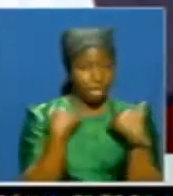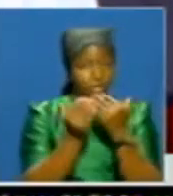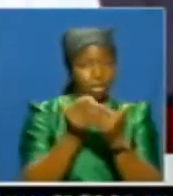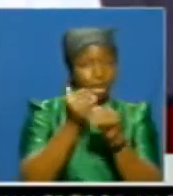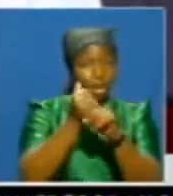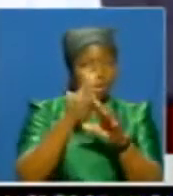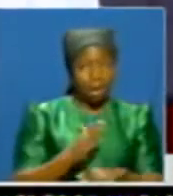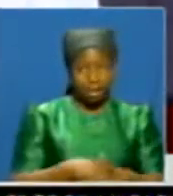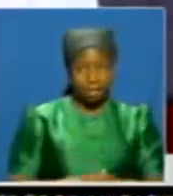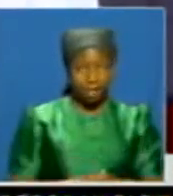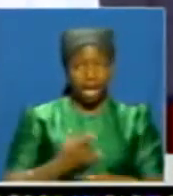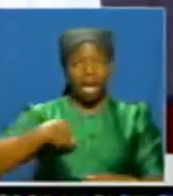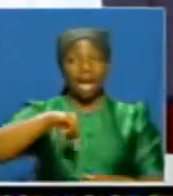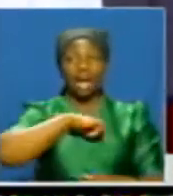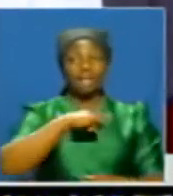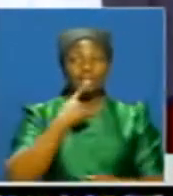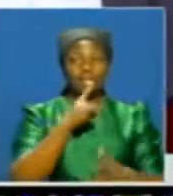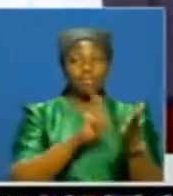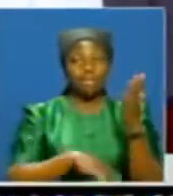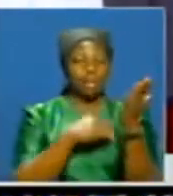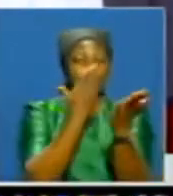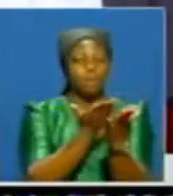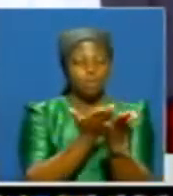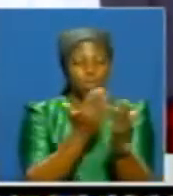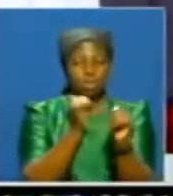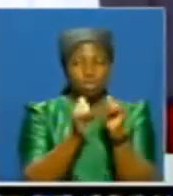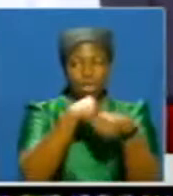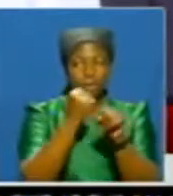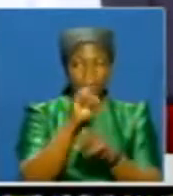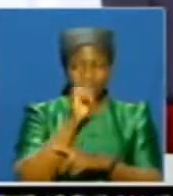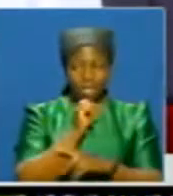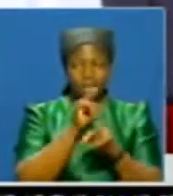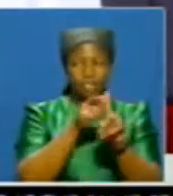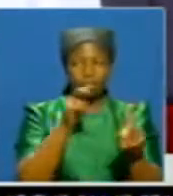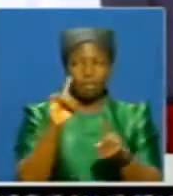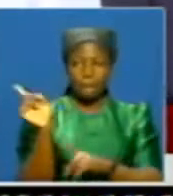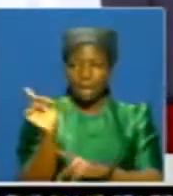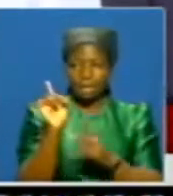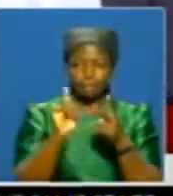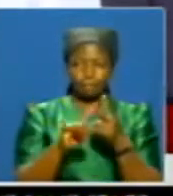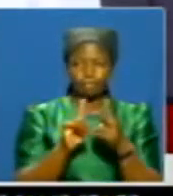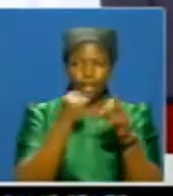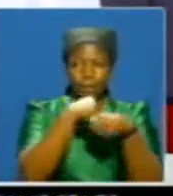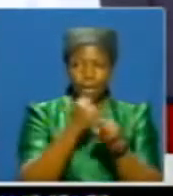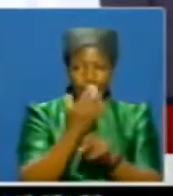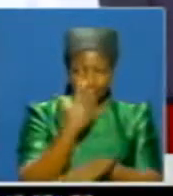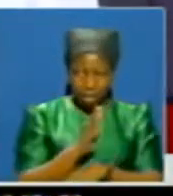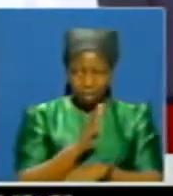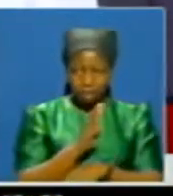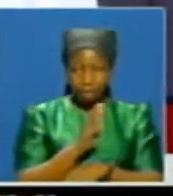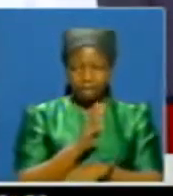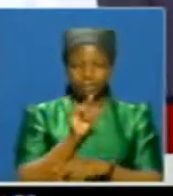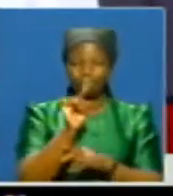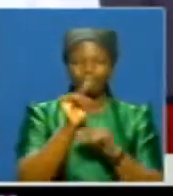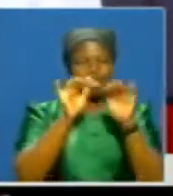are saying. The proposal that are being made by the ministry and the set do not add any value